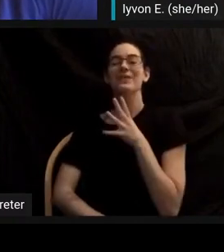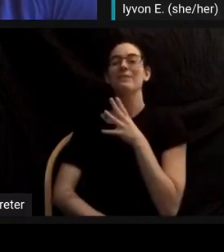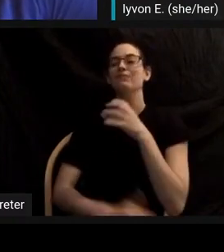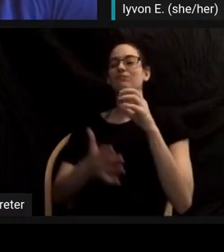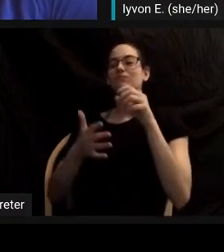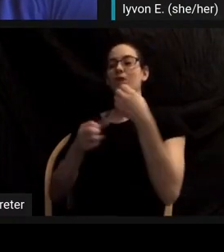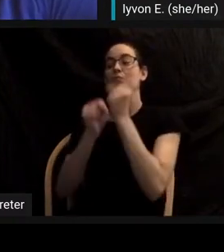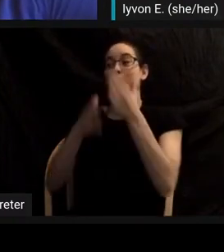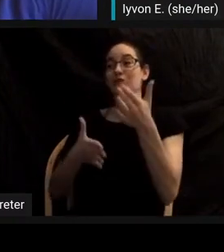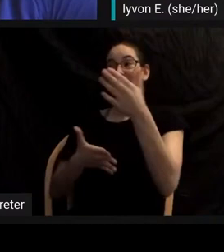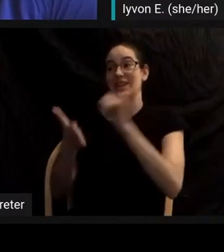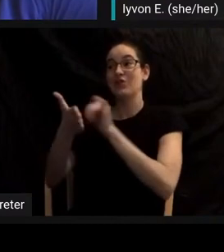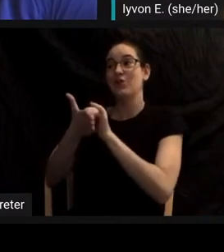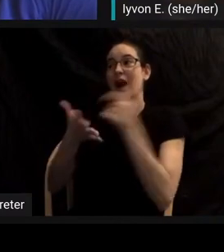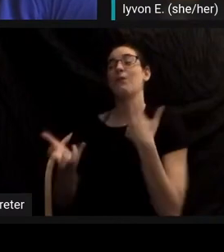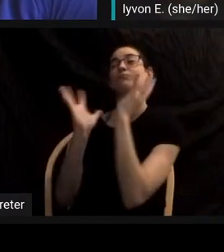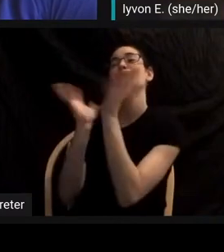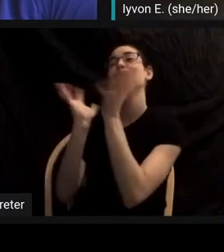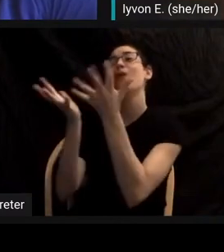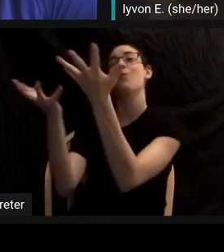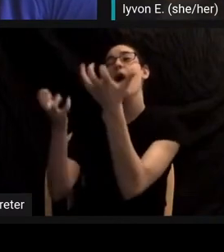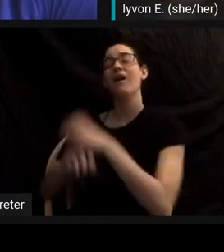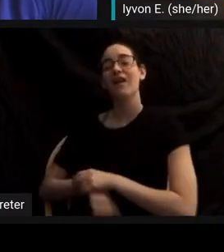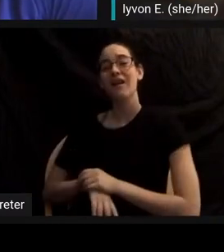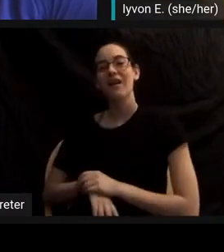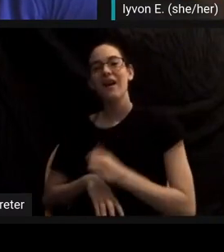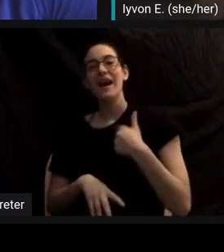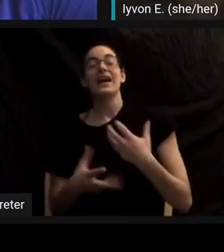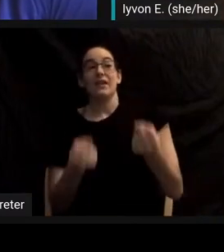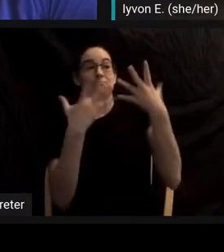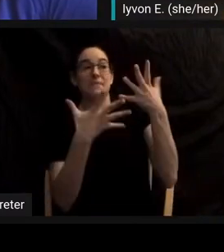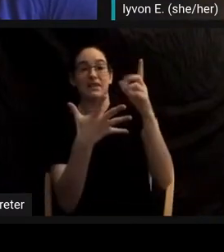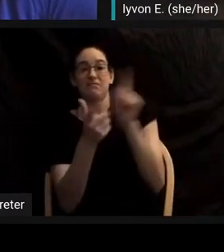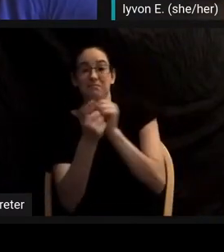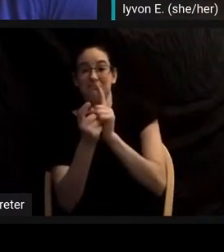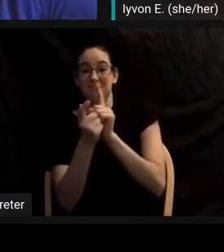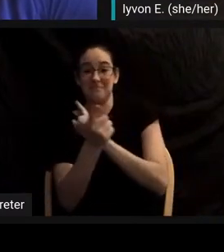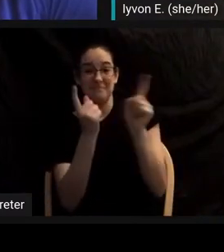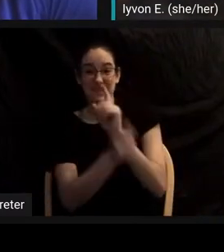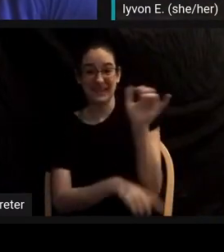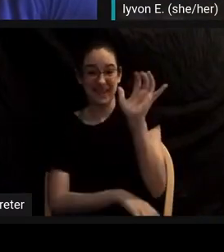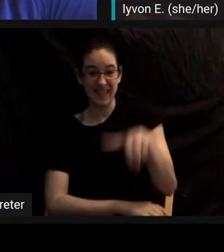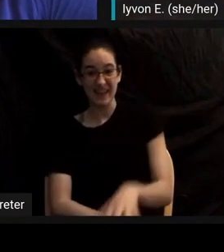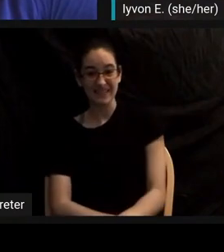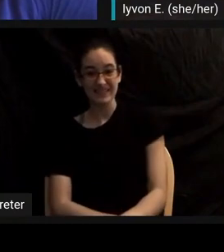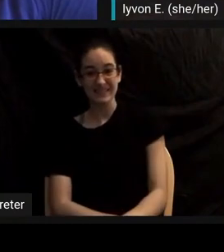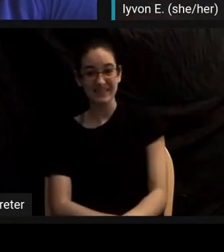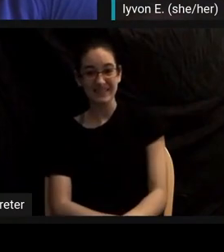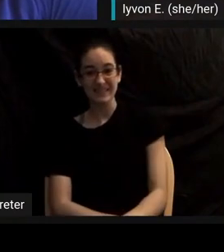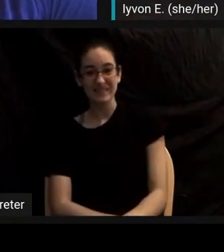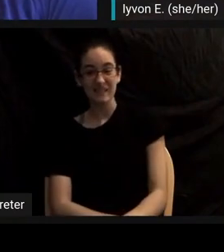York. I'd love to like get to know you. And I've had many meetings like that. And I don't necessarily need to hit up